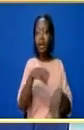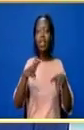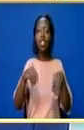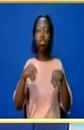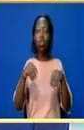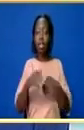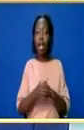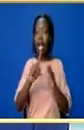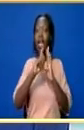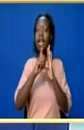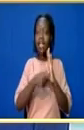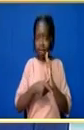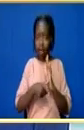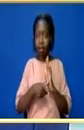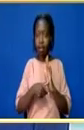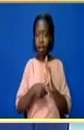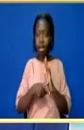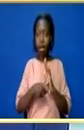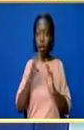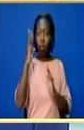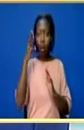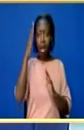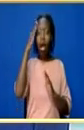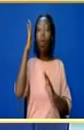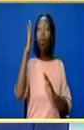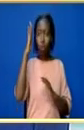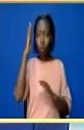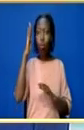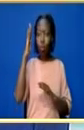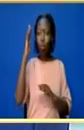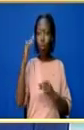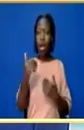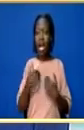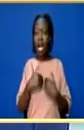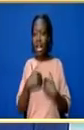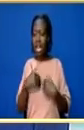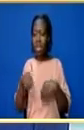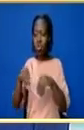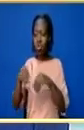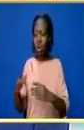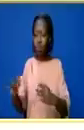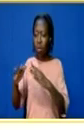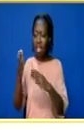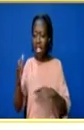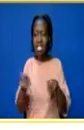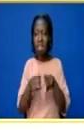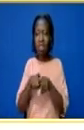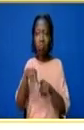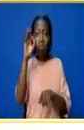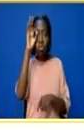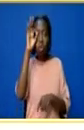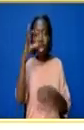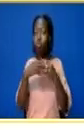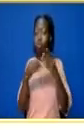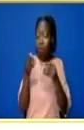Yes. So later on, you come to find out that maybe there was concrete somewhere. Yeah. There has been holes dug.